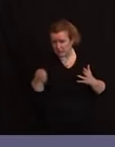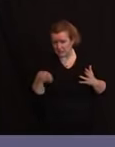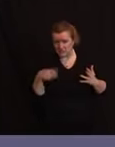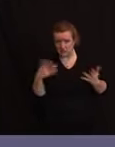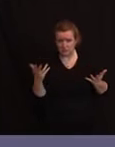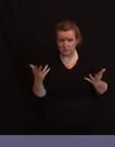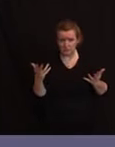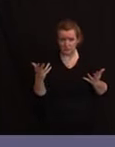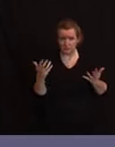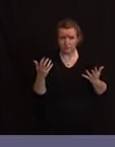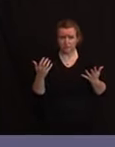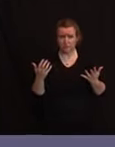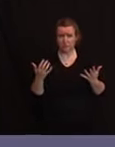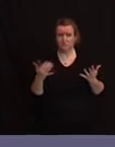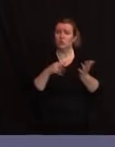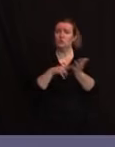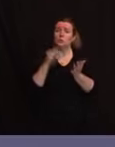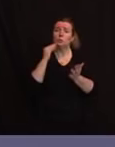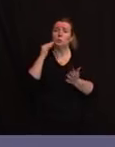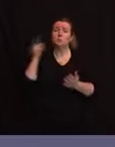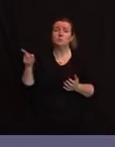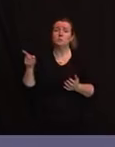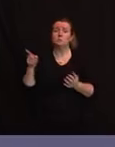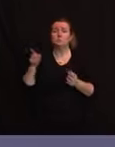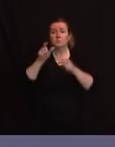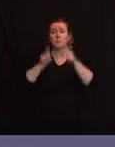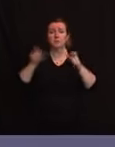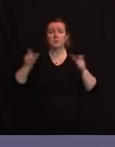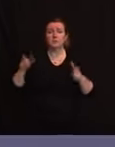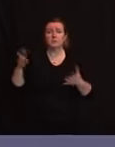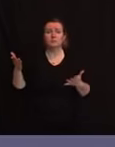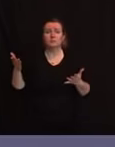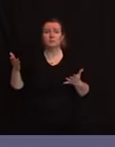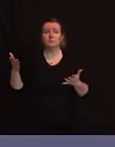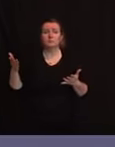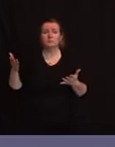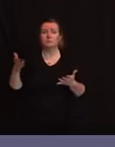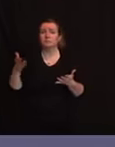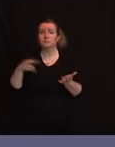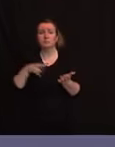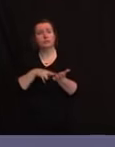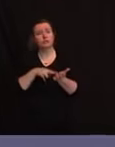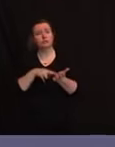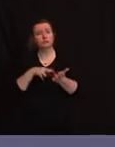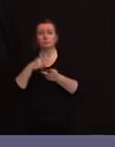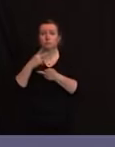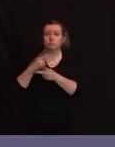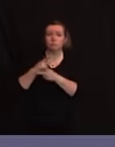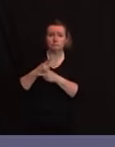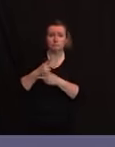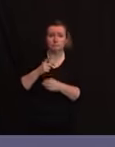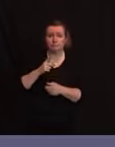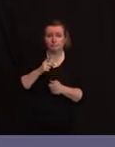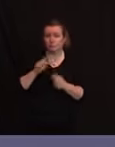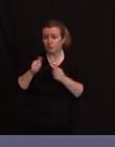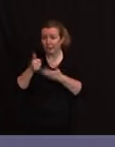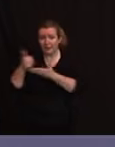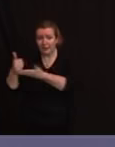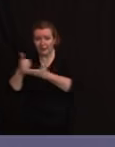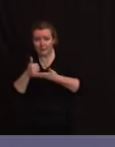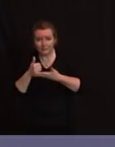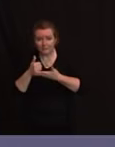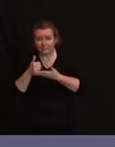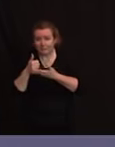to room to provide services for patients. Curious if and because there's fear that these folks could be spreading the